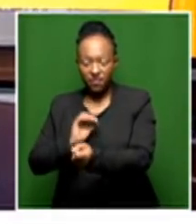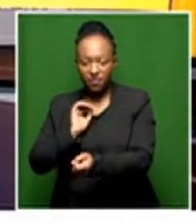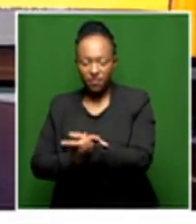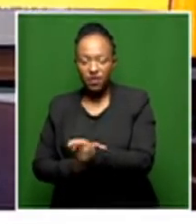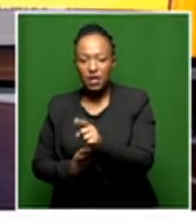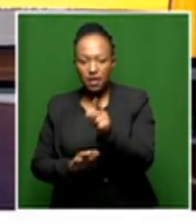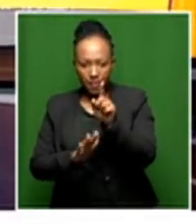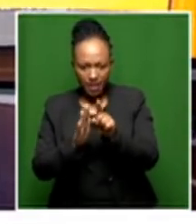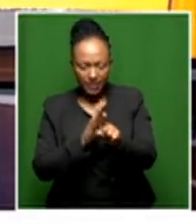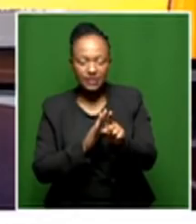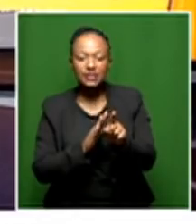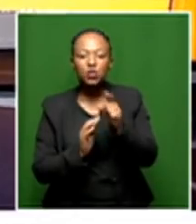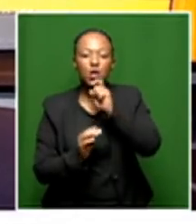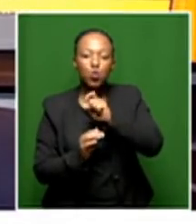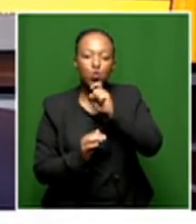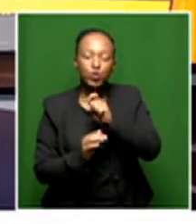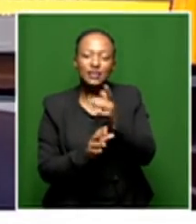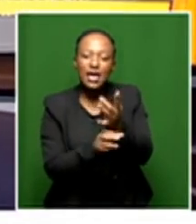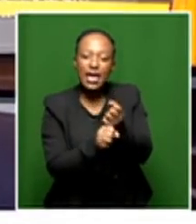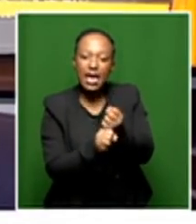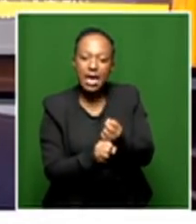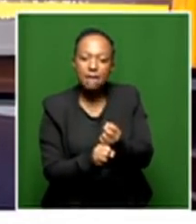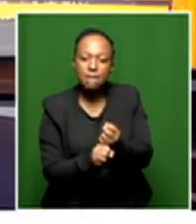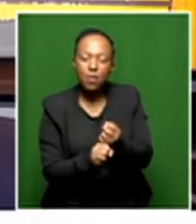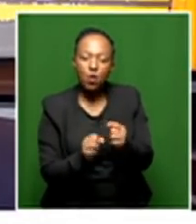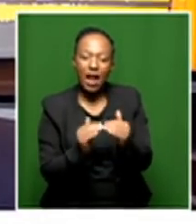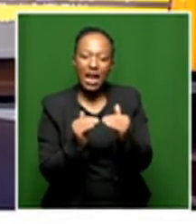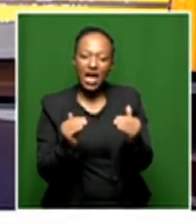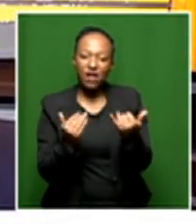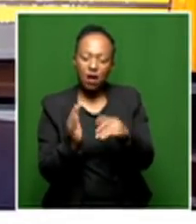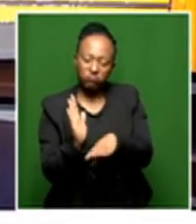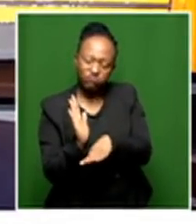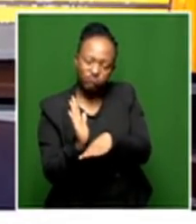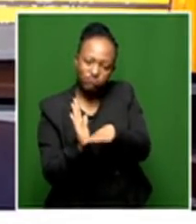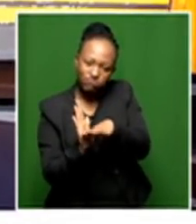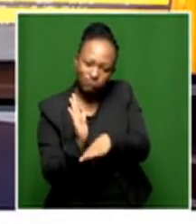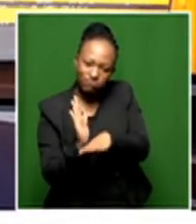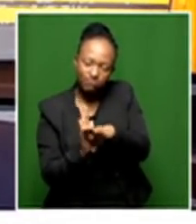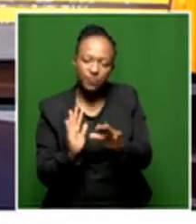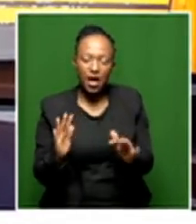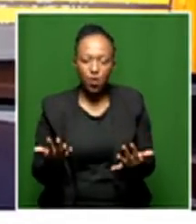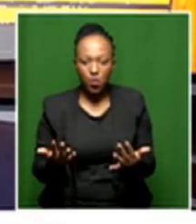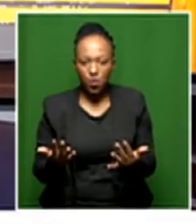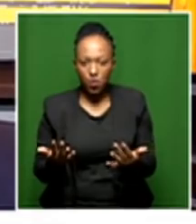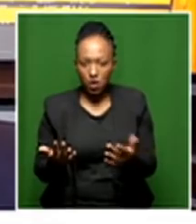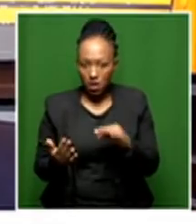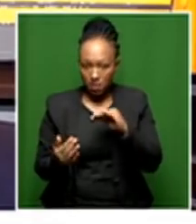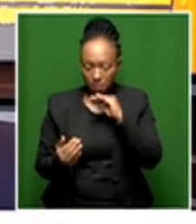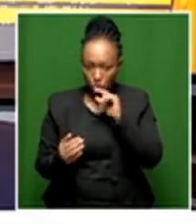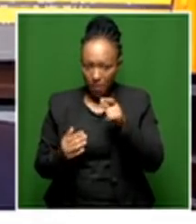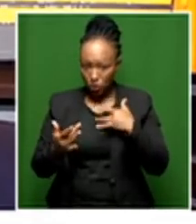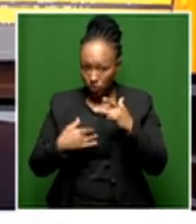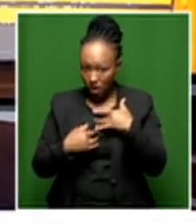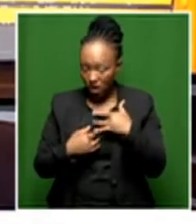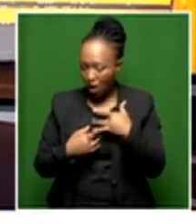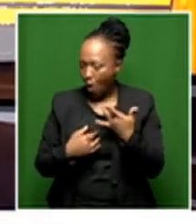tap into the reservoirs. What are the levels of those reservoirs right now? And, you know, should we be concerned about